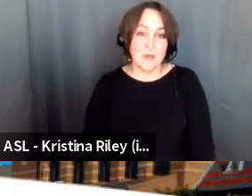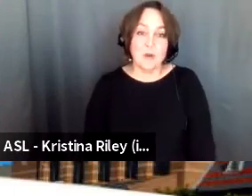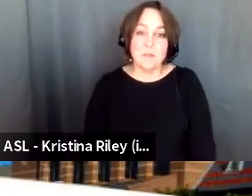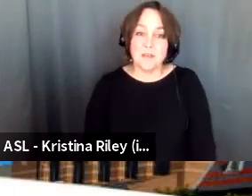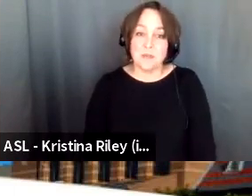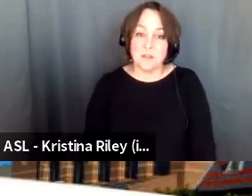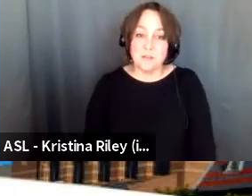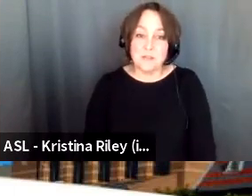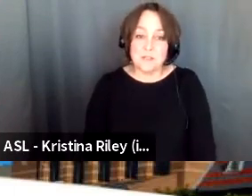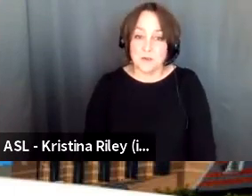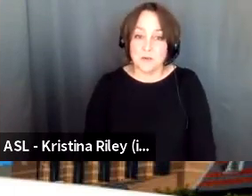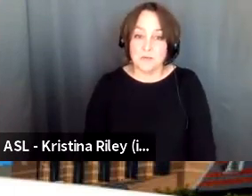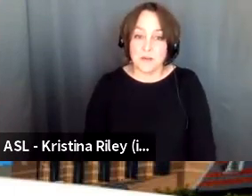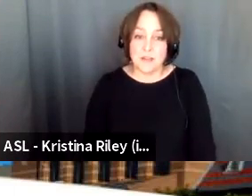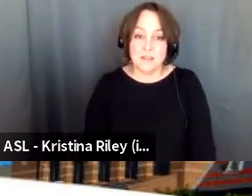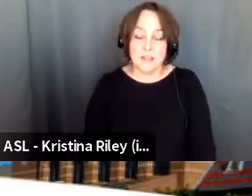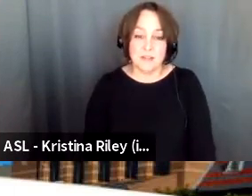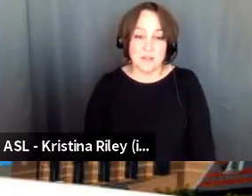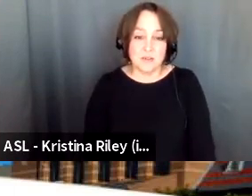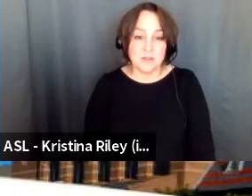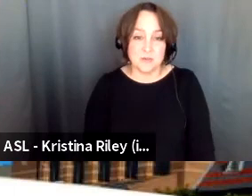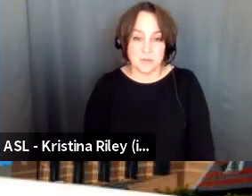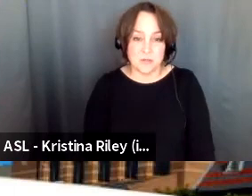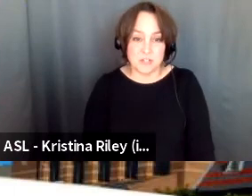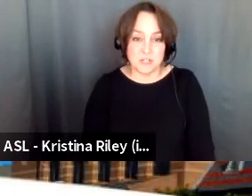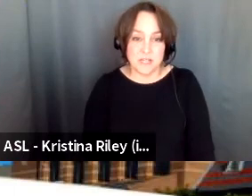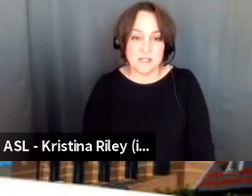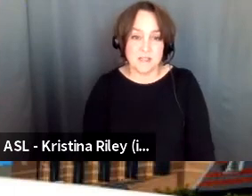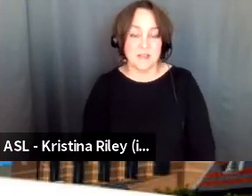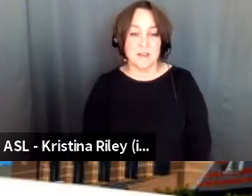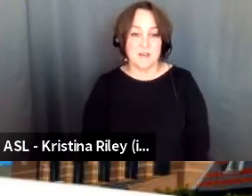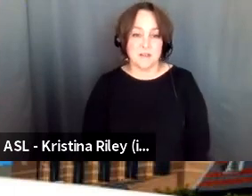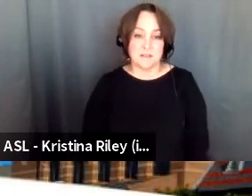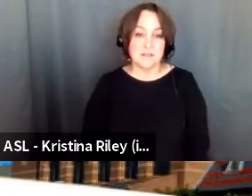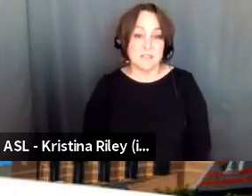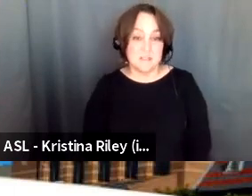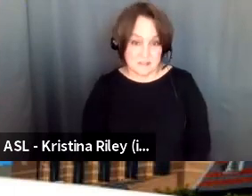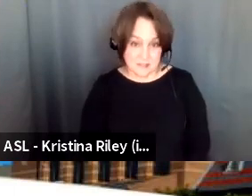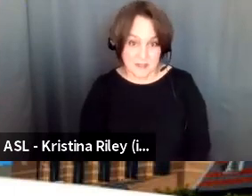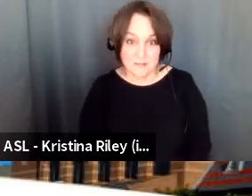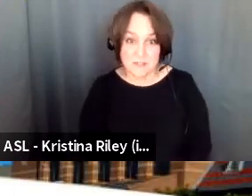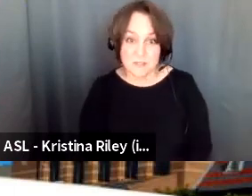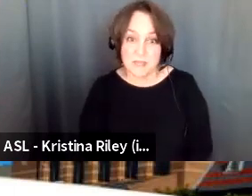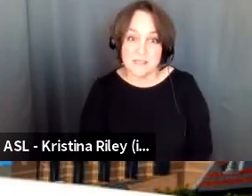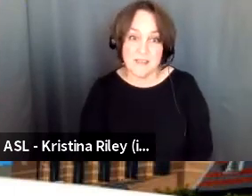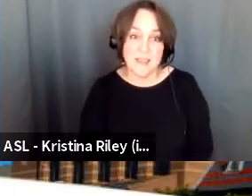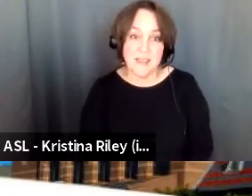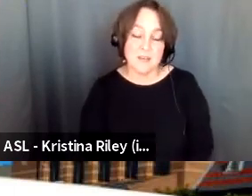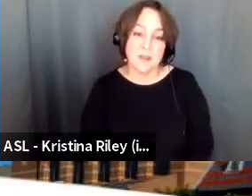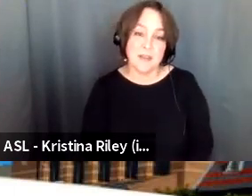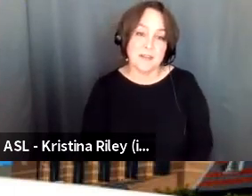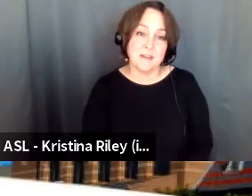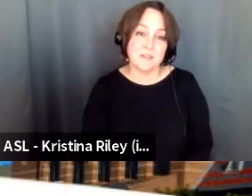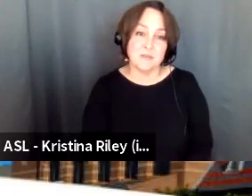We hope that in doing so, you'll find and learn to appreciate design of the space